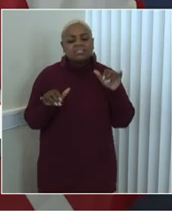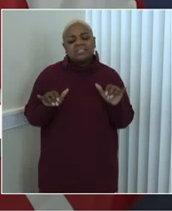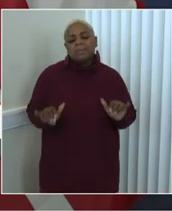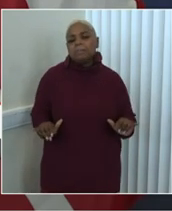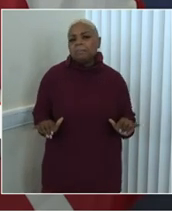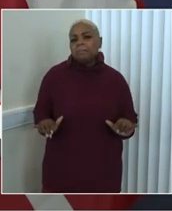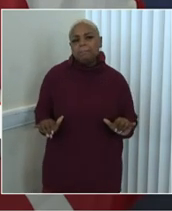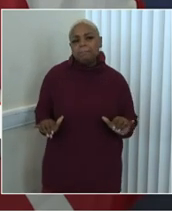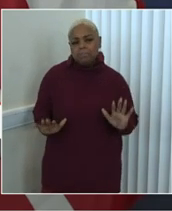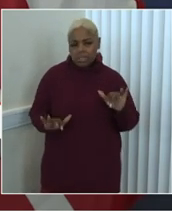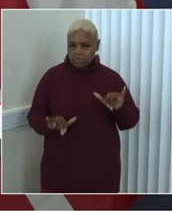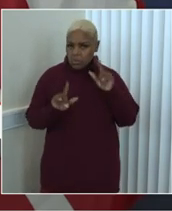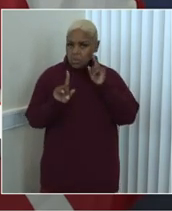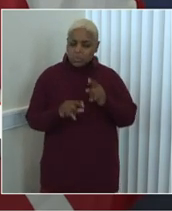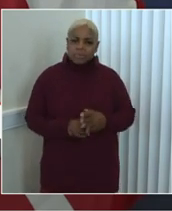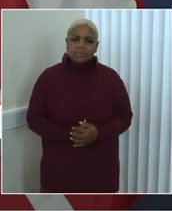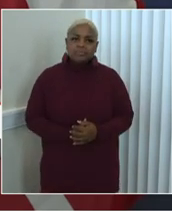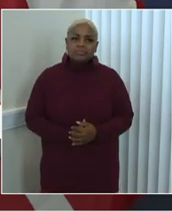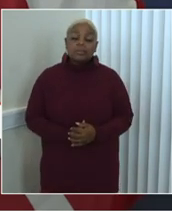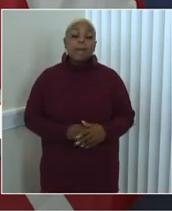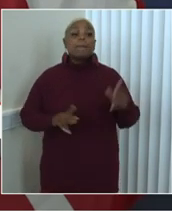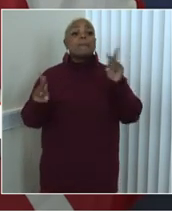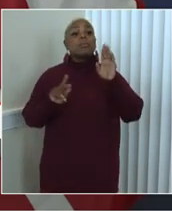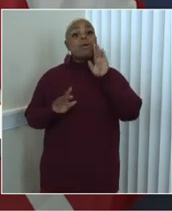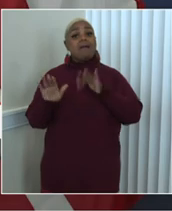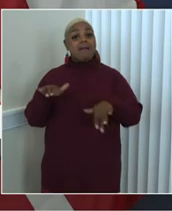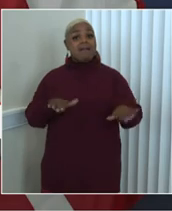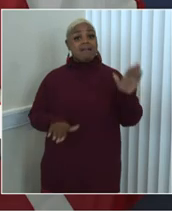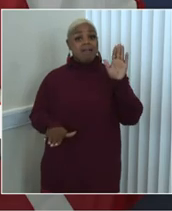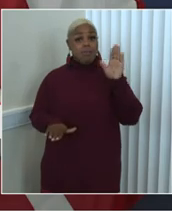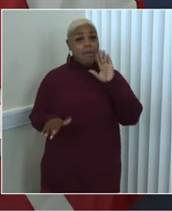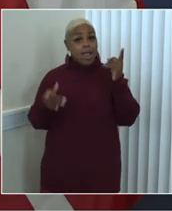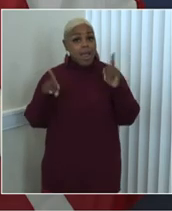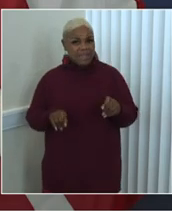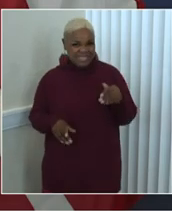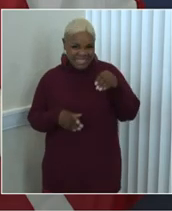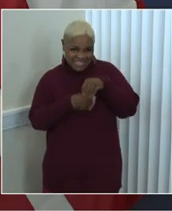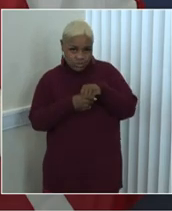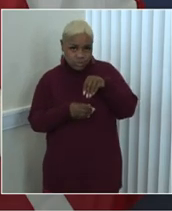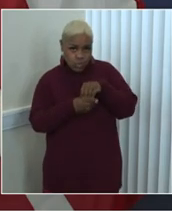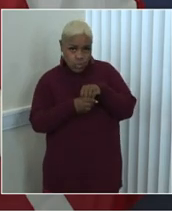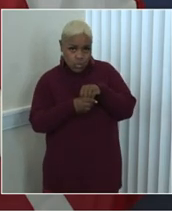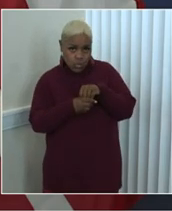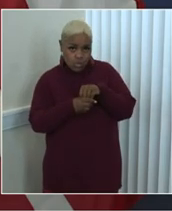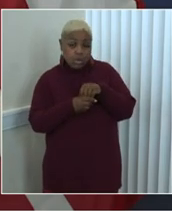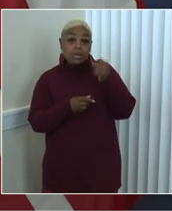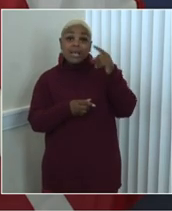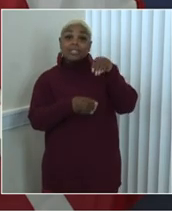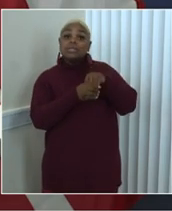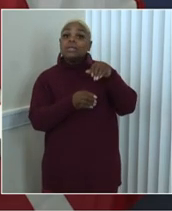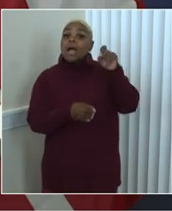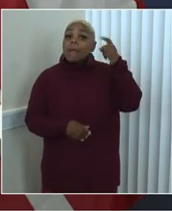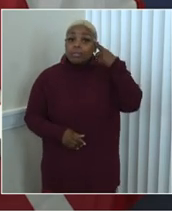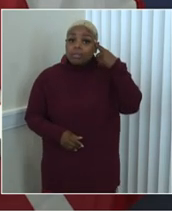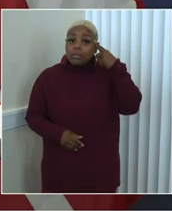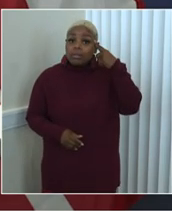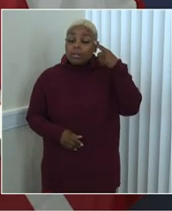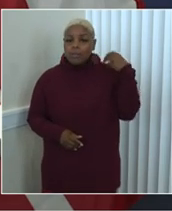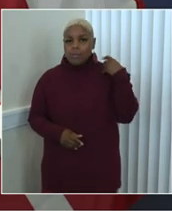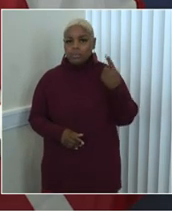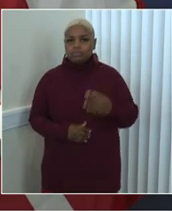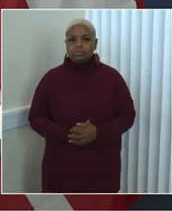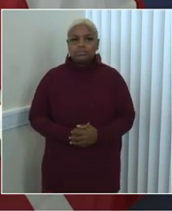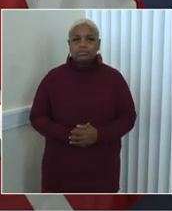As folks know, the inauguration will now be done inside in the rotunda of the Capitol, and there will